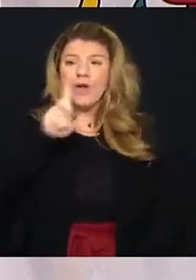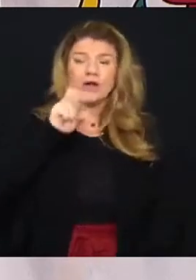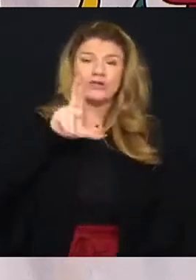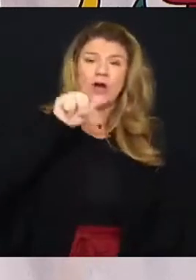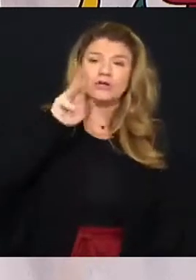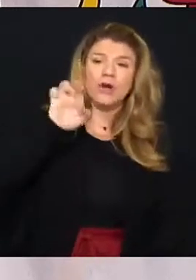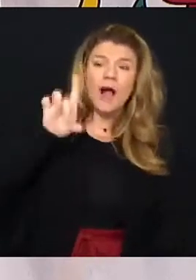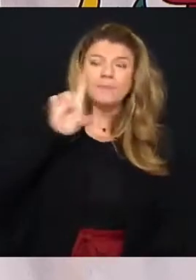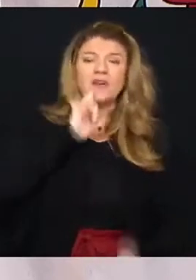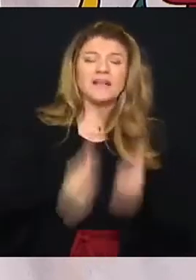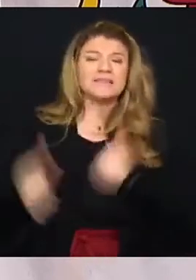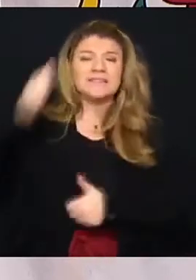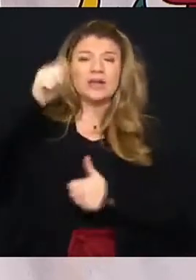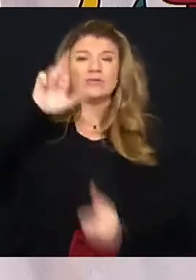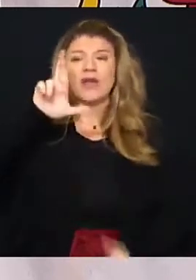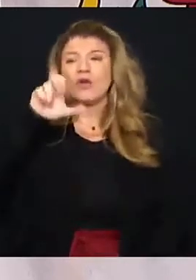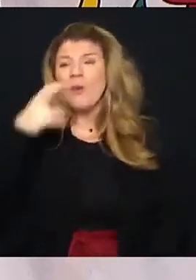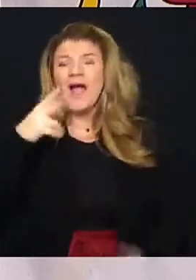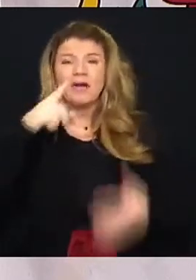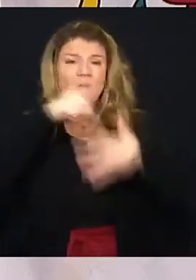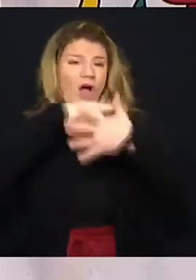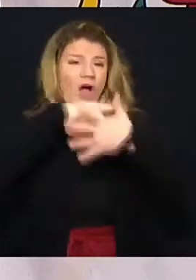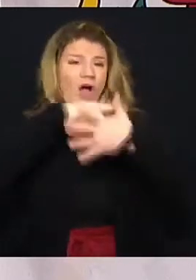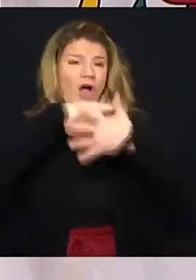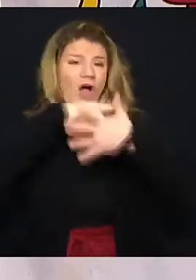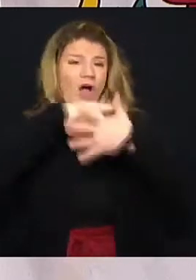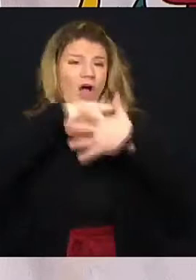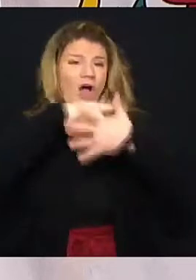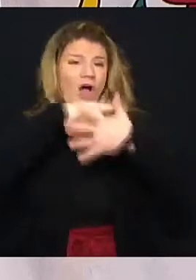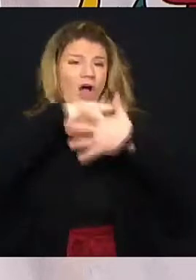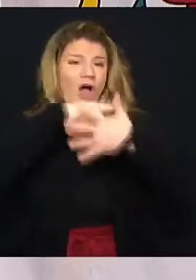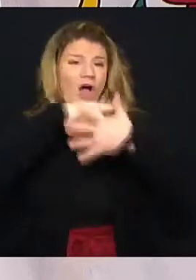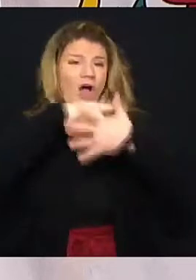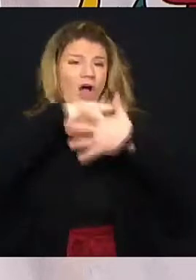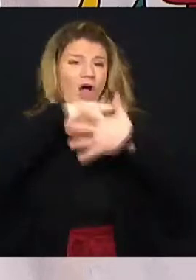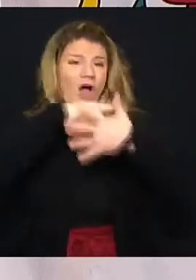and Secretary Crouch and all kinds of